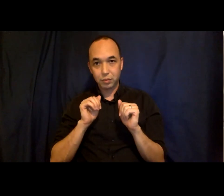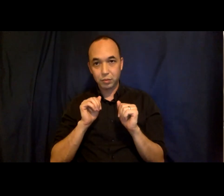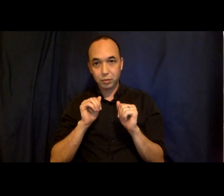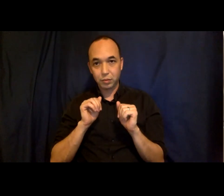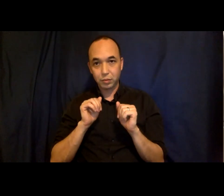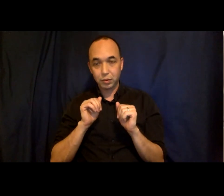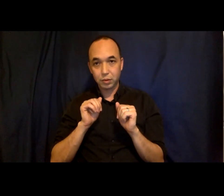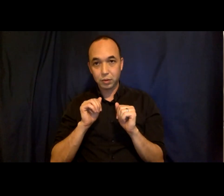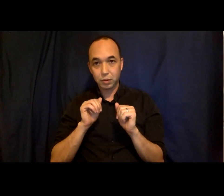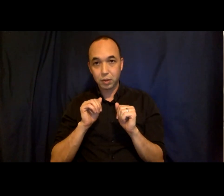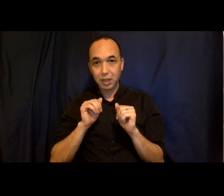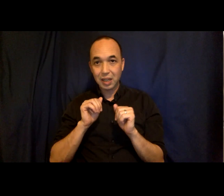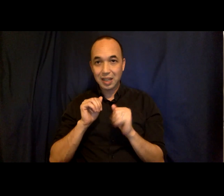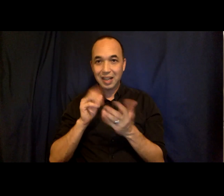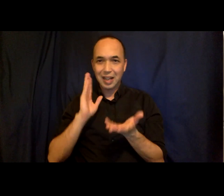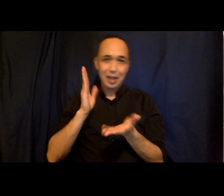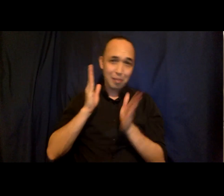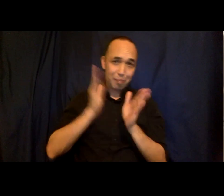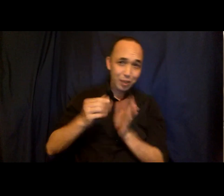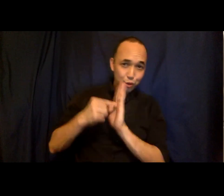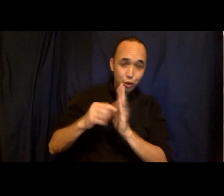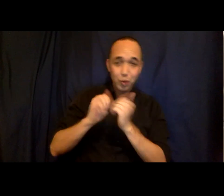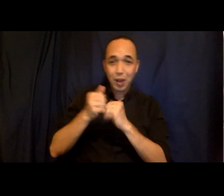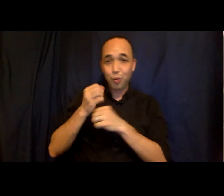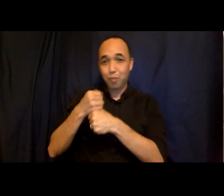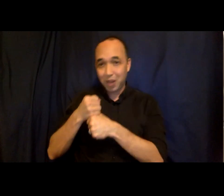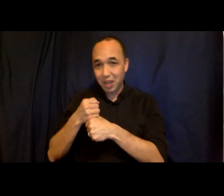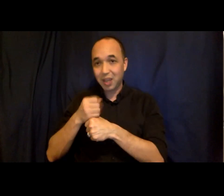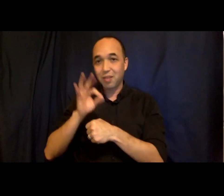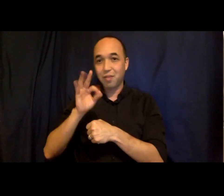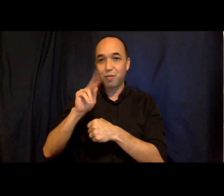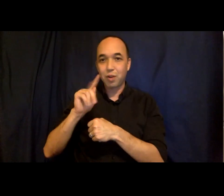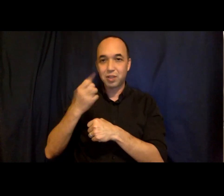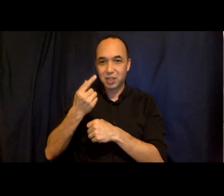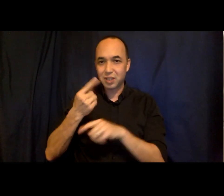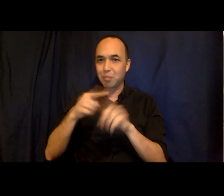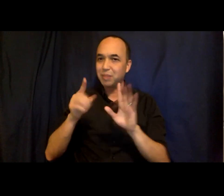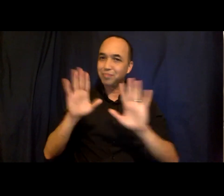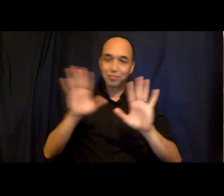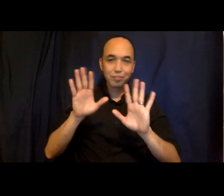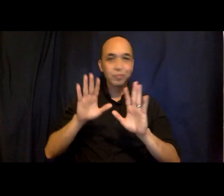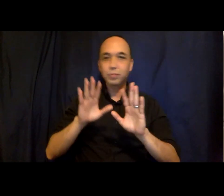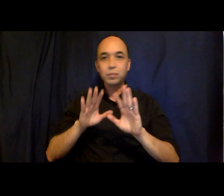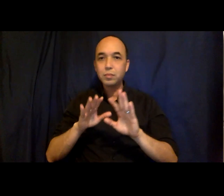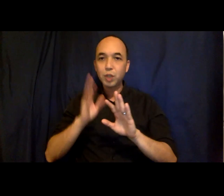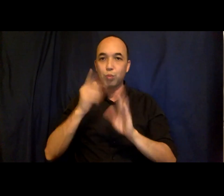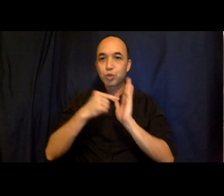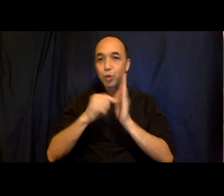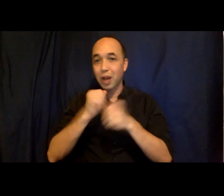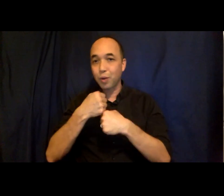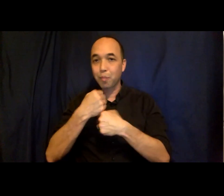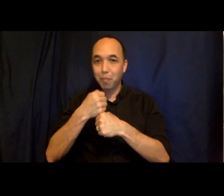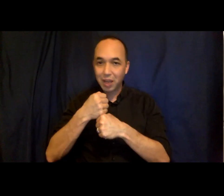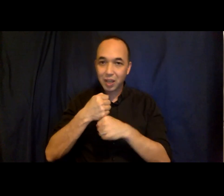I was gonna make some buttercream frosting for you, but I already have some in here, and I'm just gonna make a cobweb from